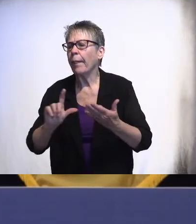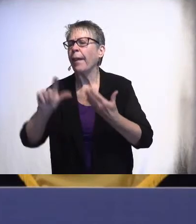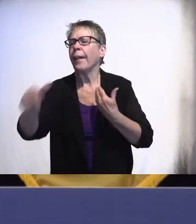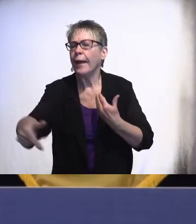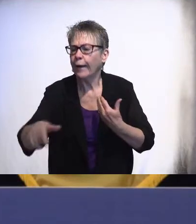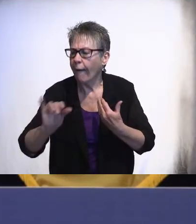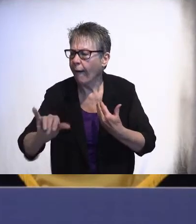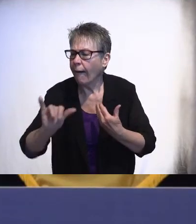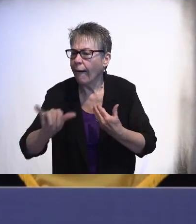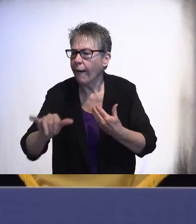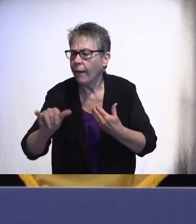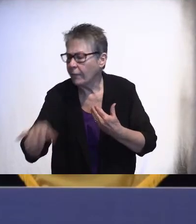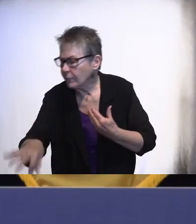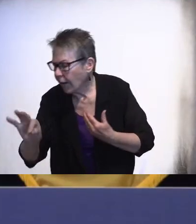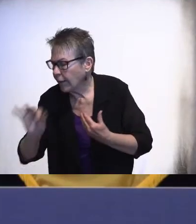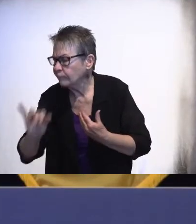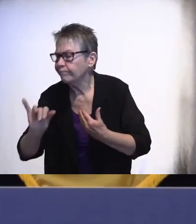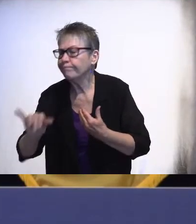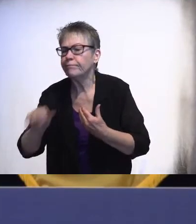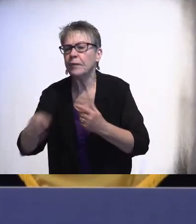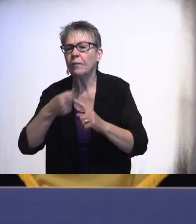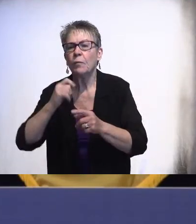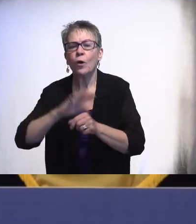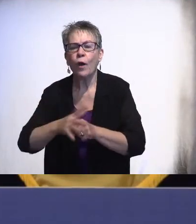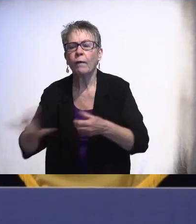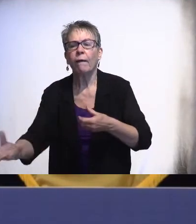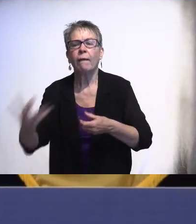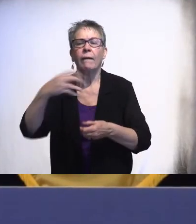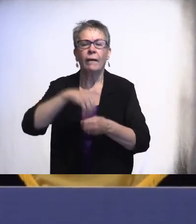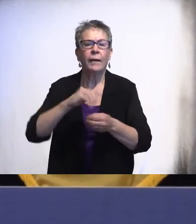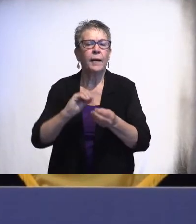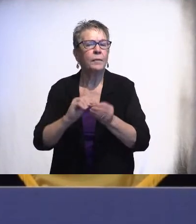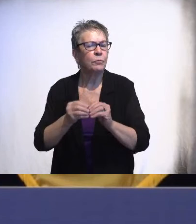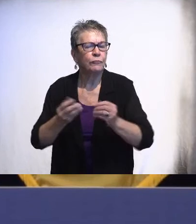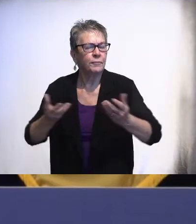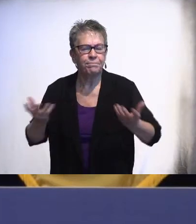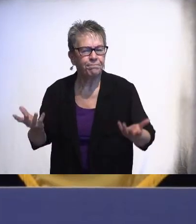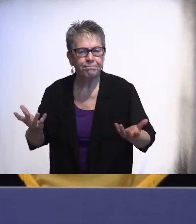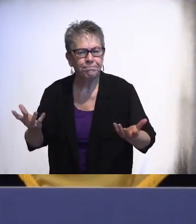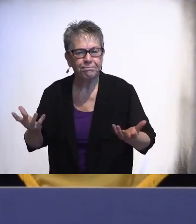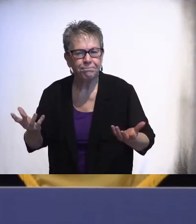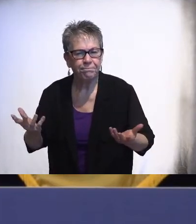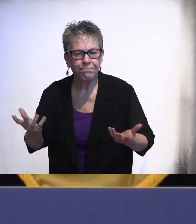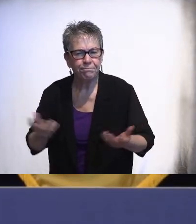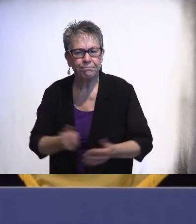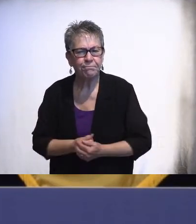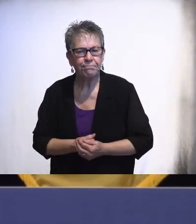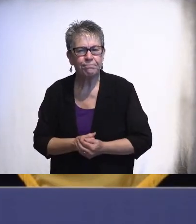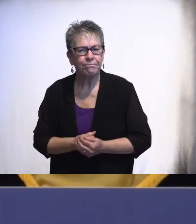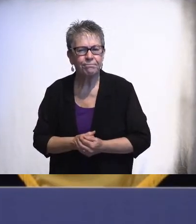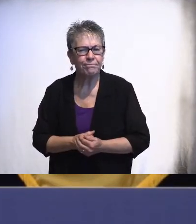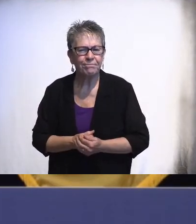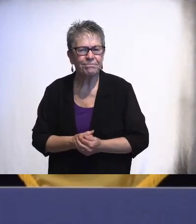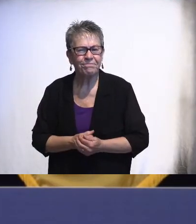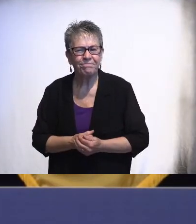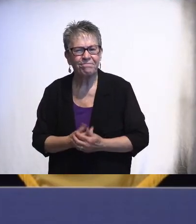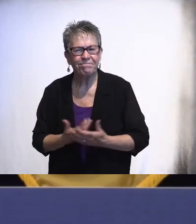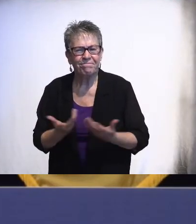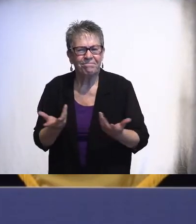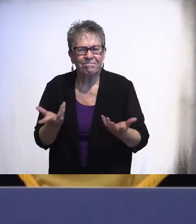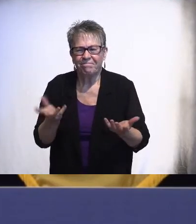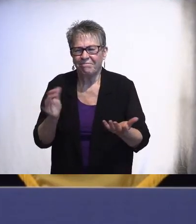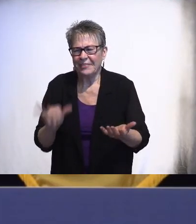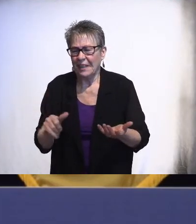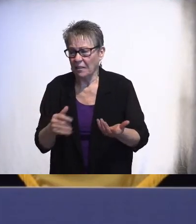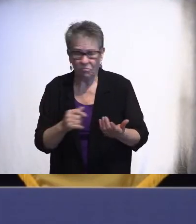pandemic looks like. And so that's is that fair as it relates to losses of life?